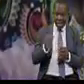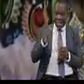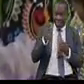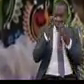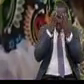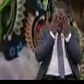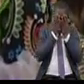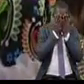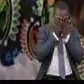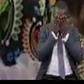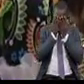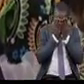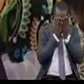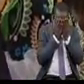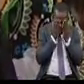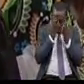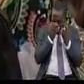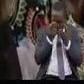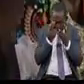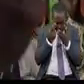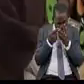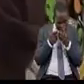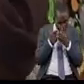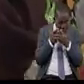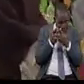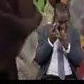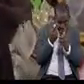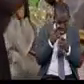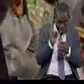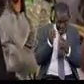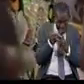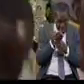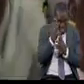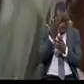the openings of the fingers. Whether mommy